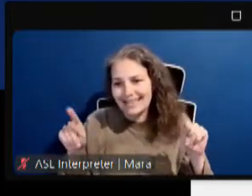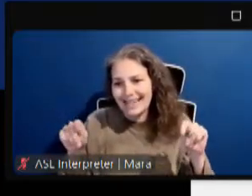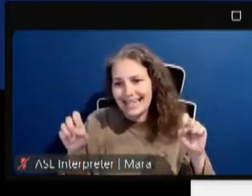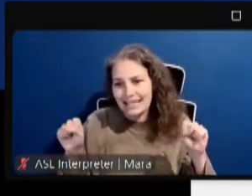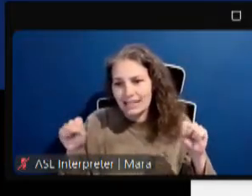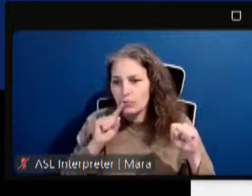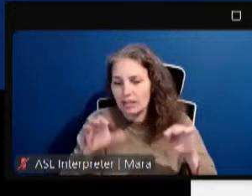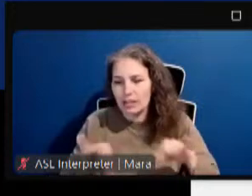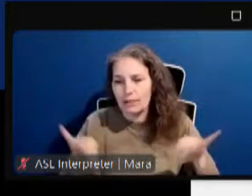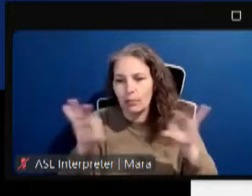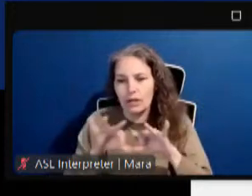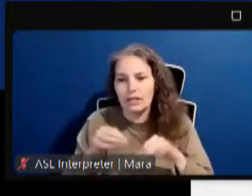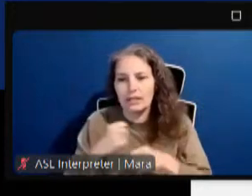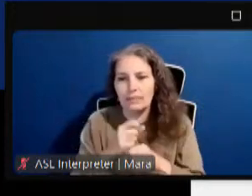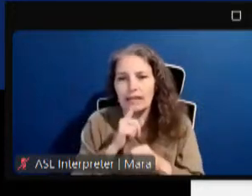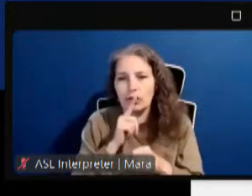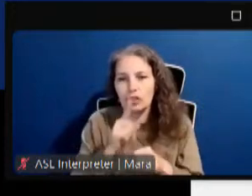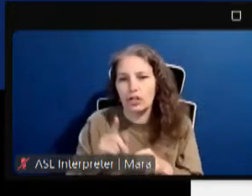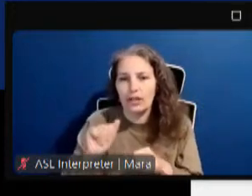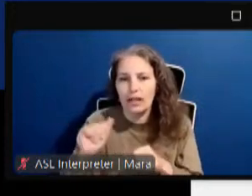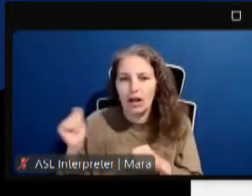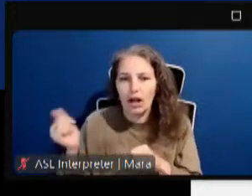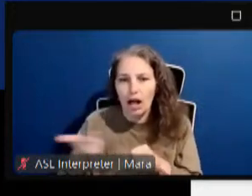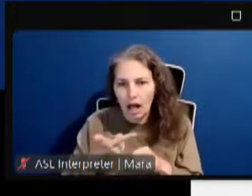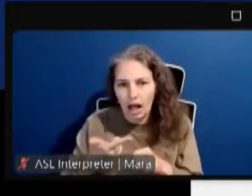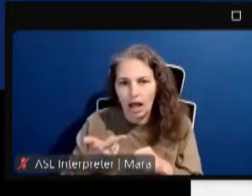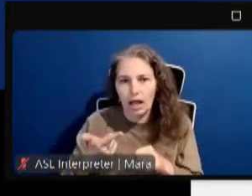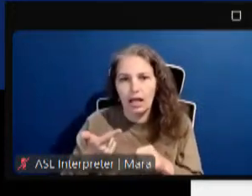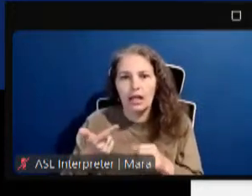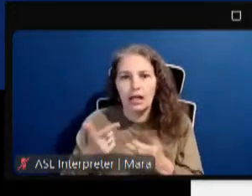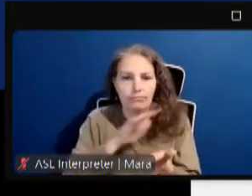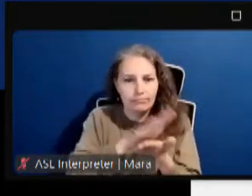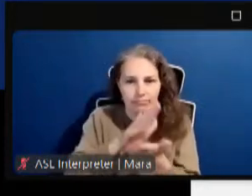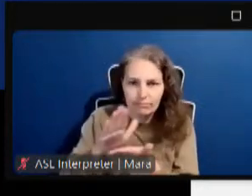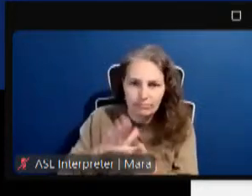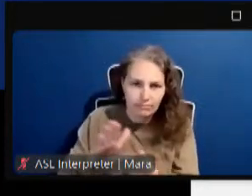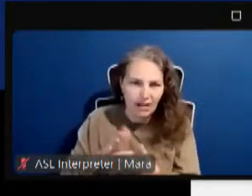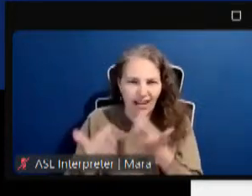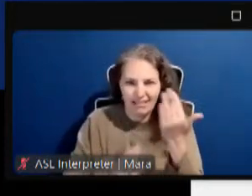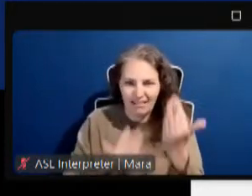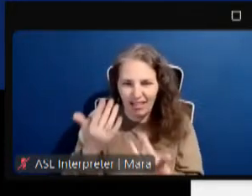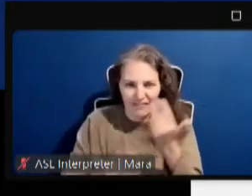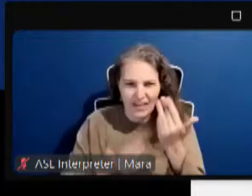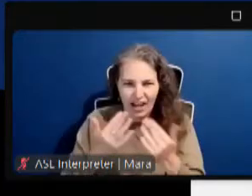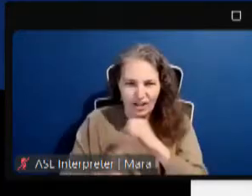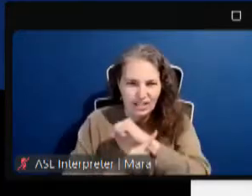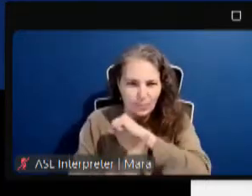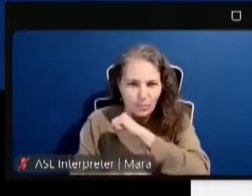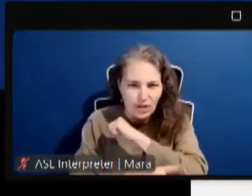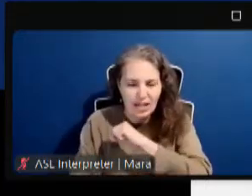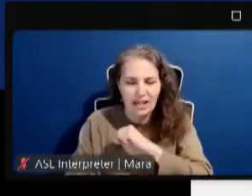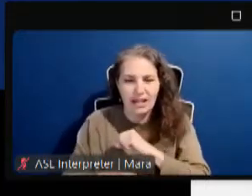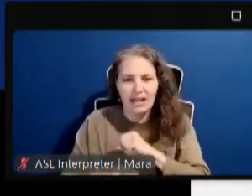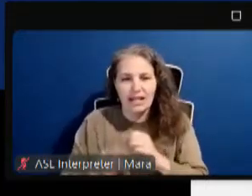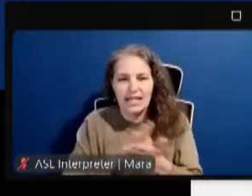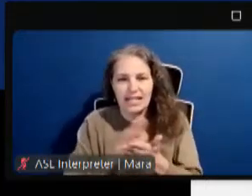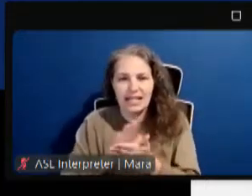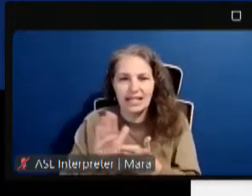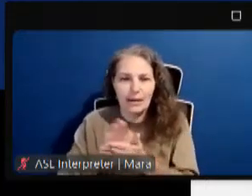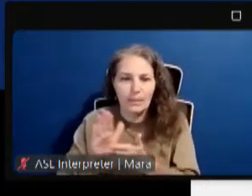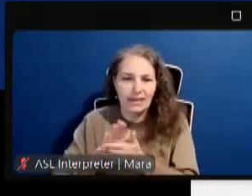critical in ensuring that we are able to remove fire debris from parcels by June